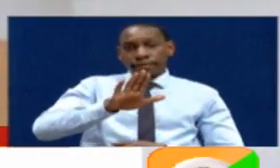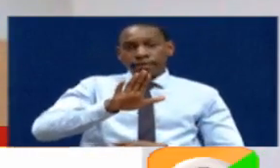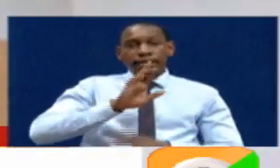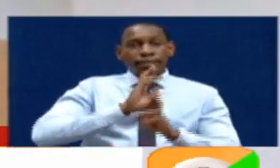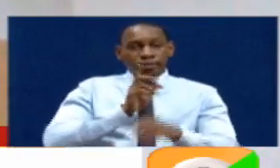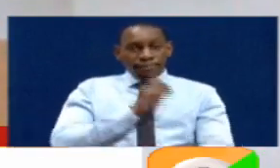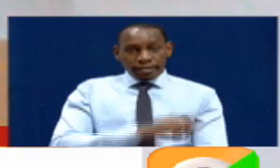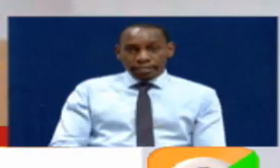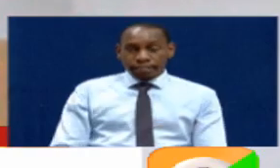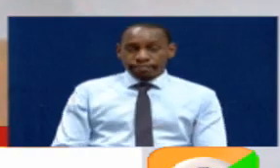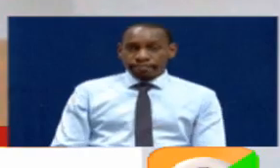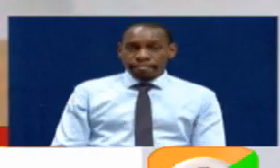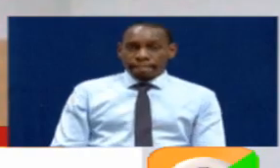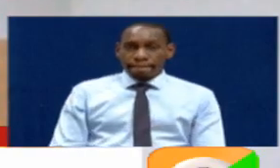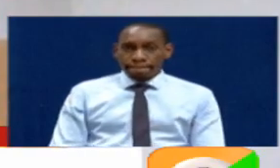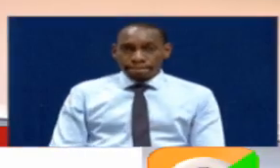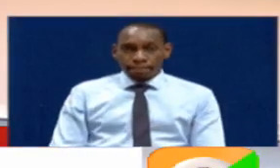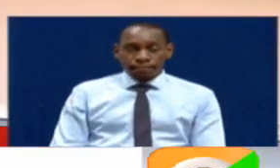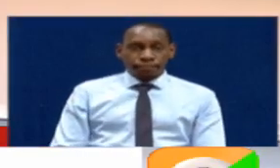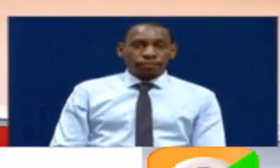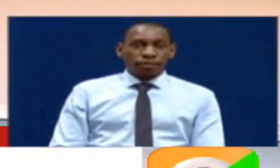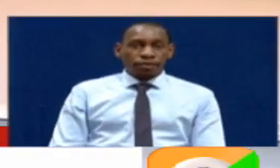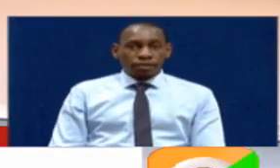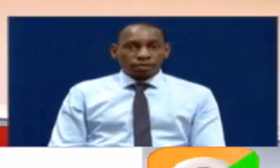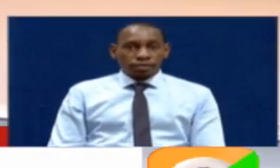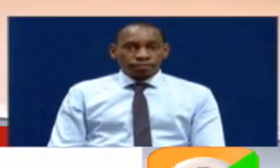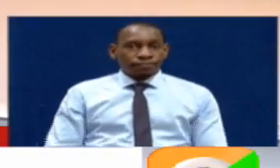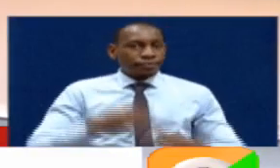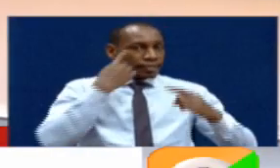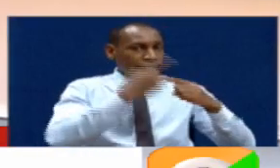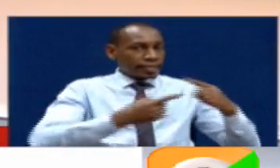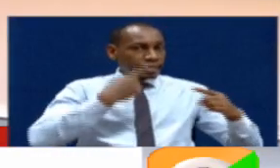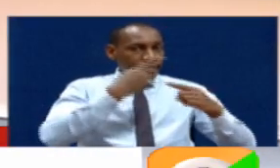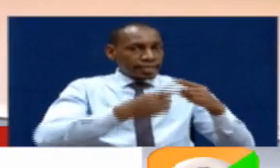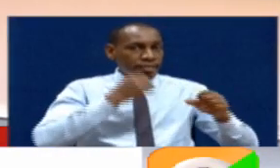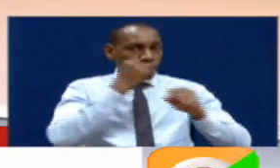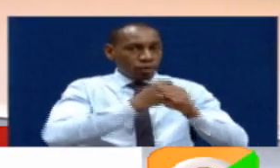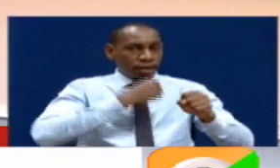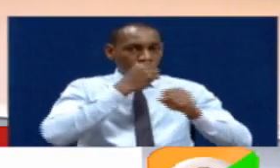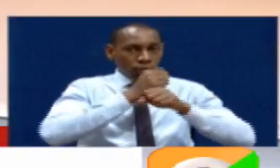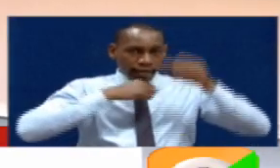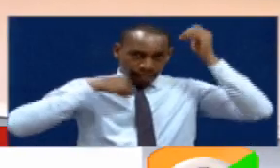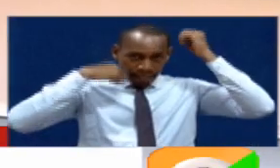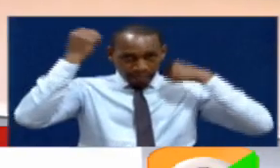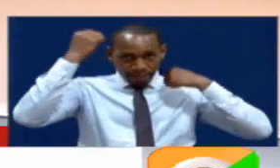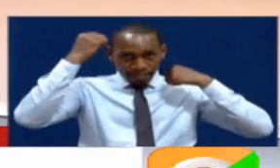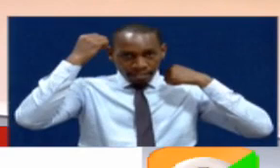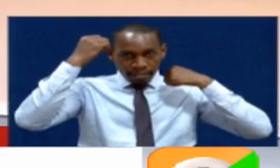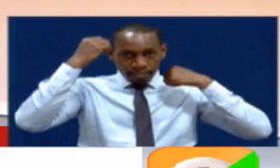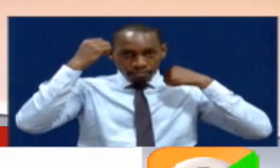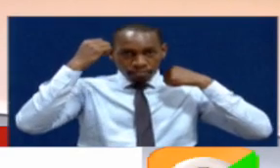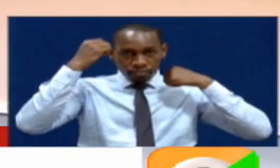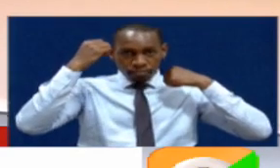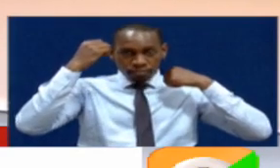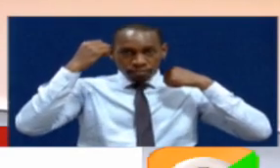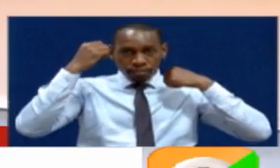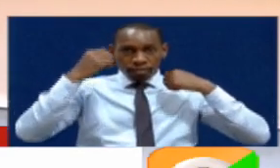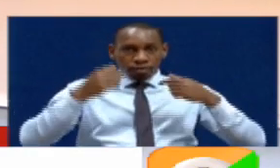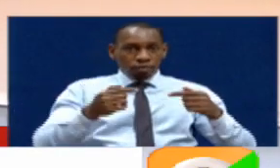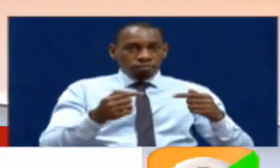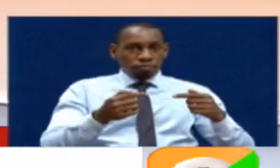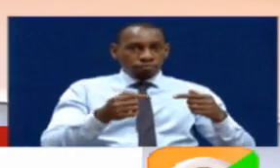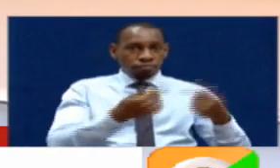435, you know. And David, in all your years in the military, all those years fighting the